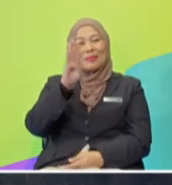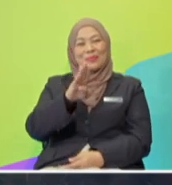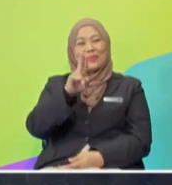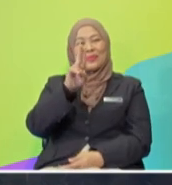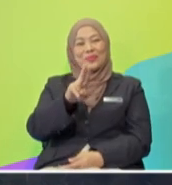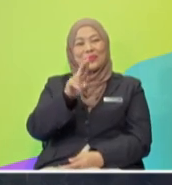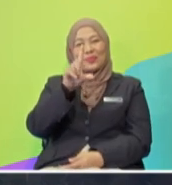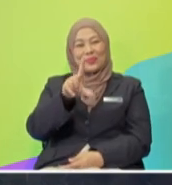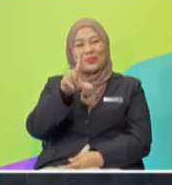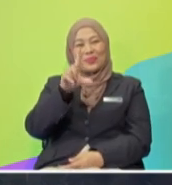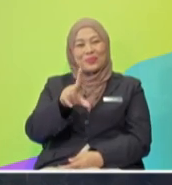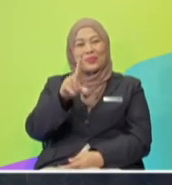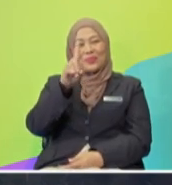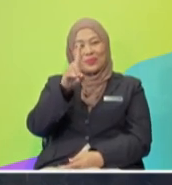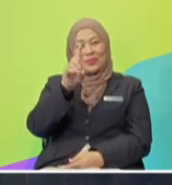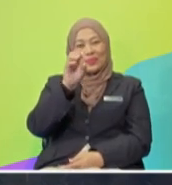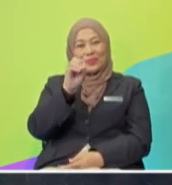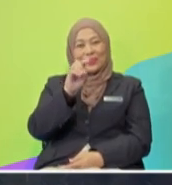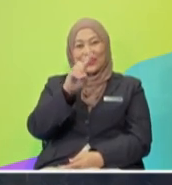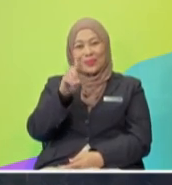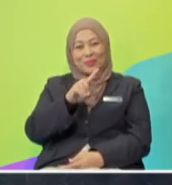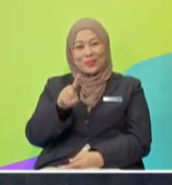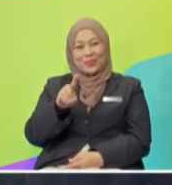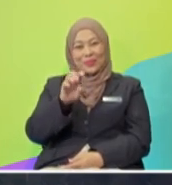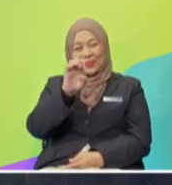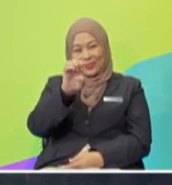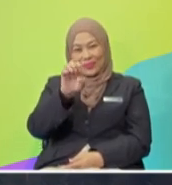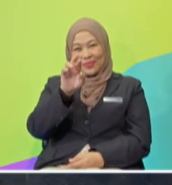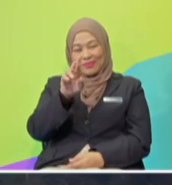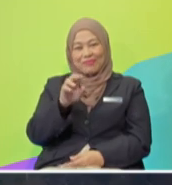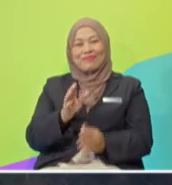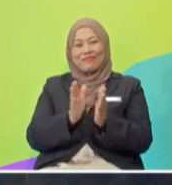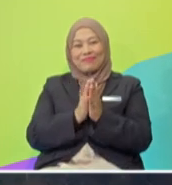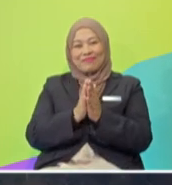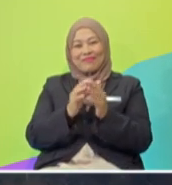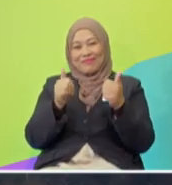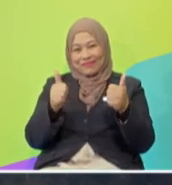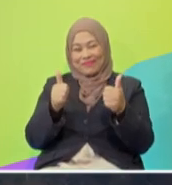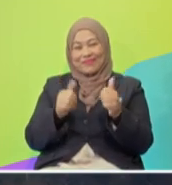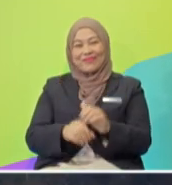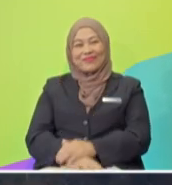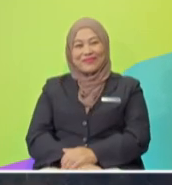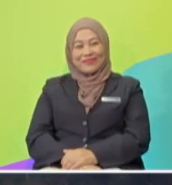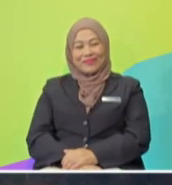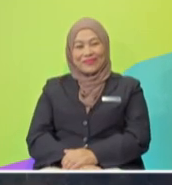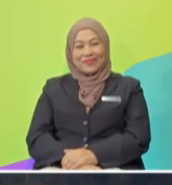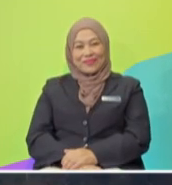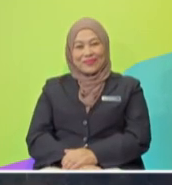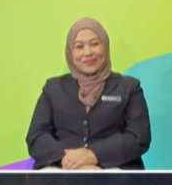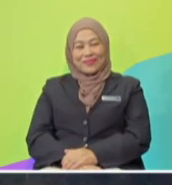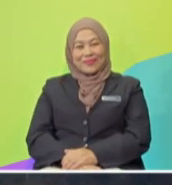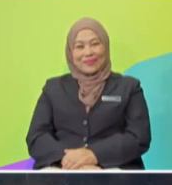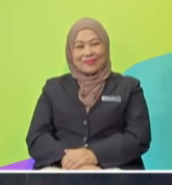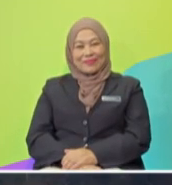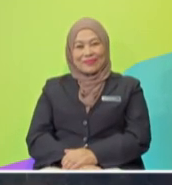B-U-L-L-D-O-Z-E-R. Is that correct, teacher? Very good. You're very yes. clever. Good job, everybody. Okay. Teacher, we'll be taking a short break. Is that okay with you? Yeah.